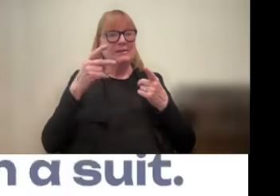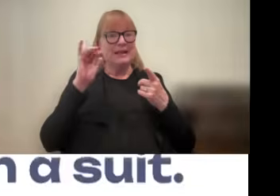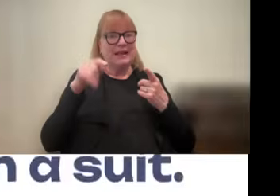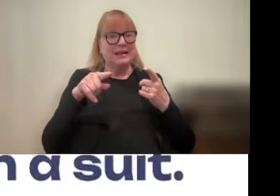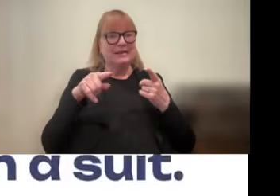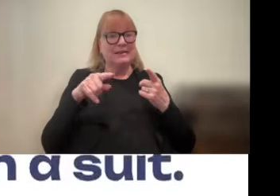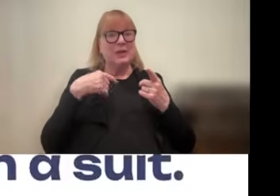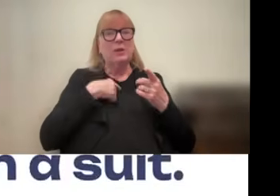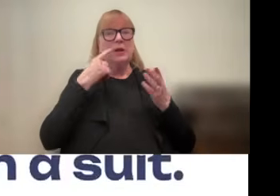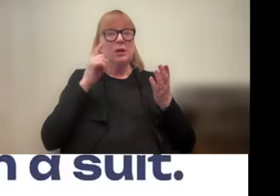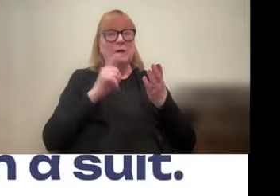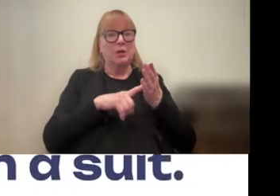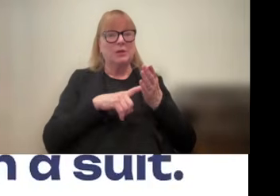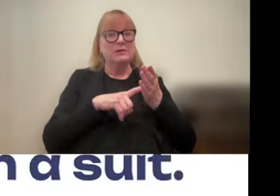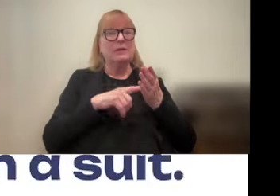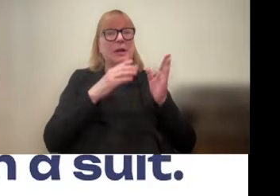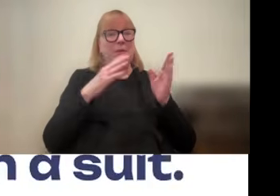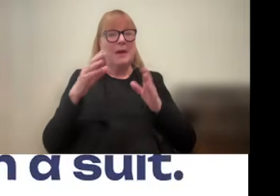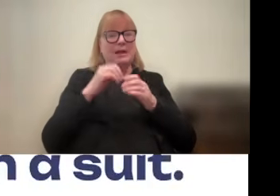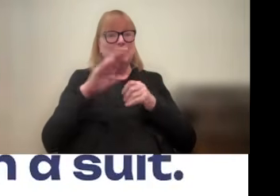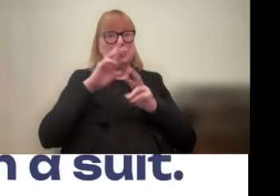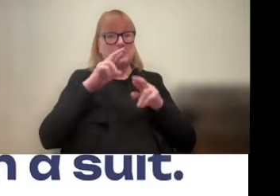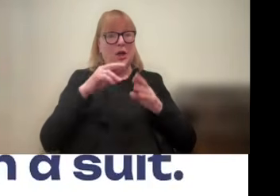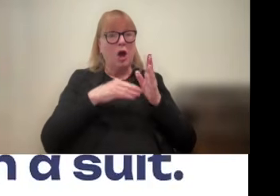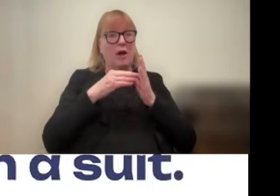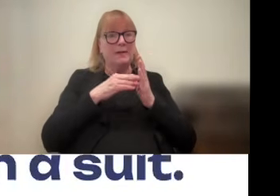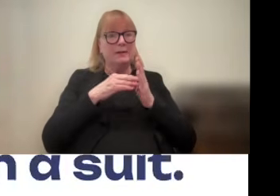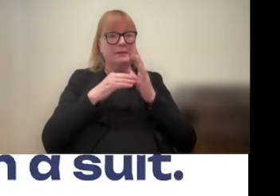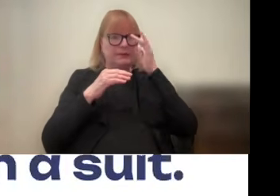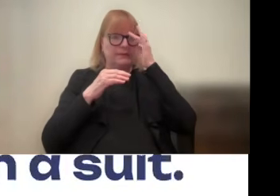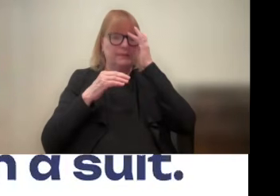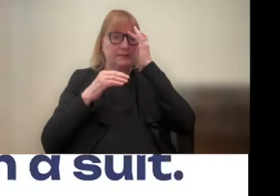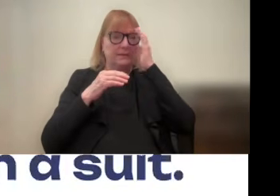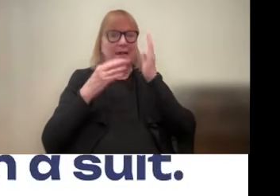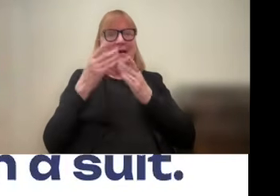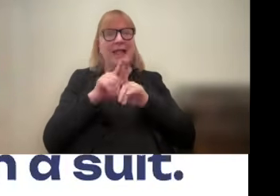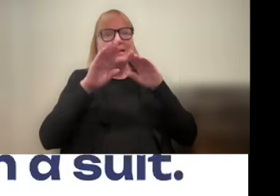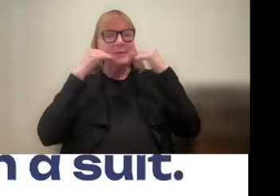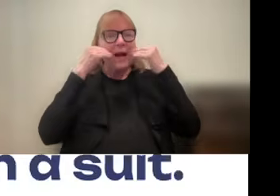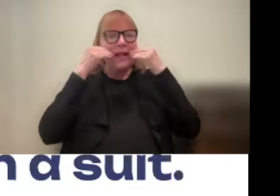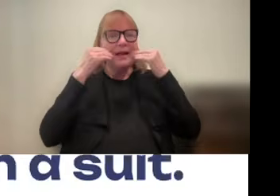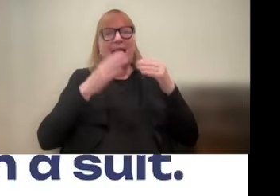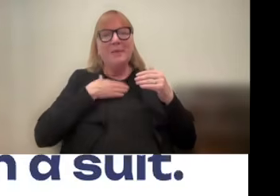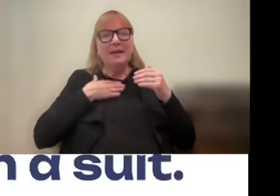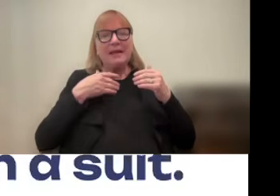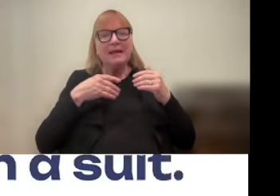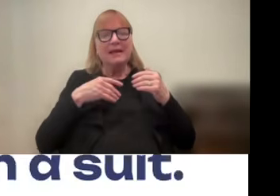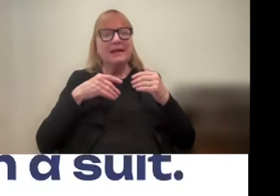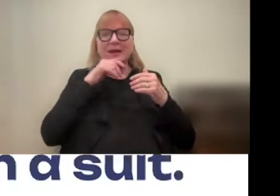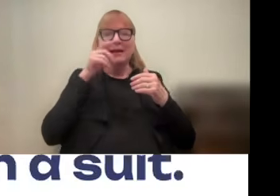this, I'm noticing the patterns in your response often being things like smiling and happy, and they